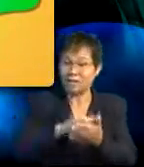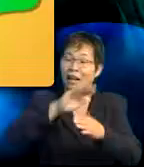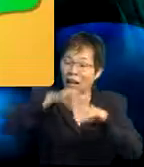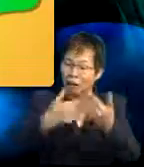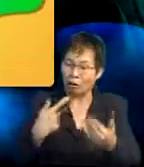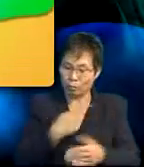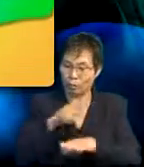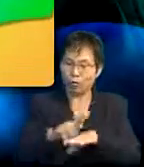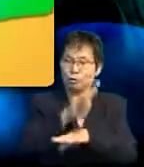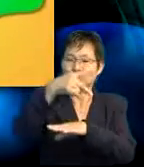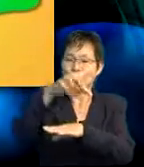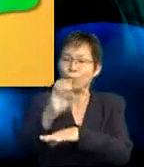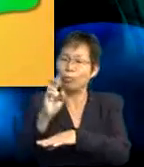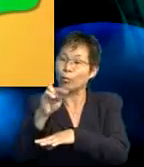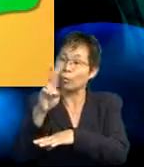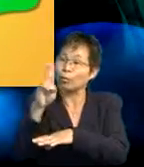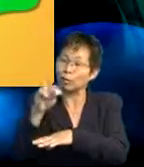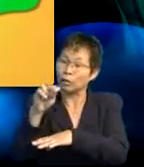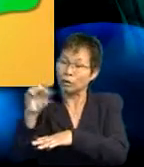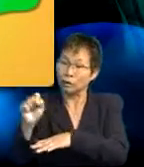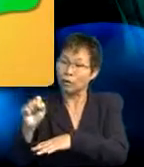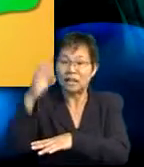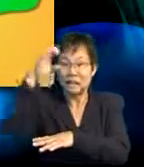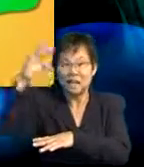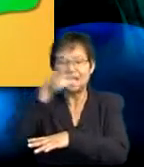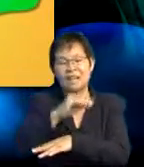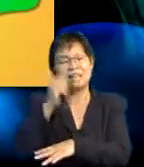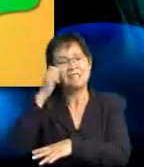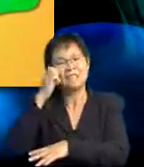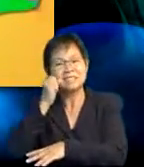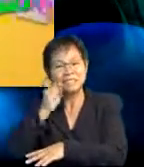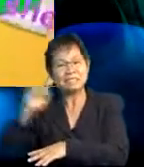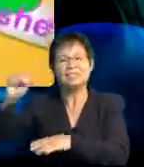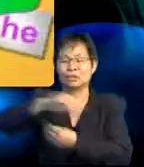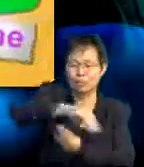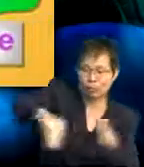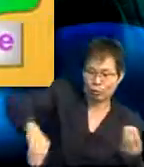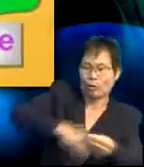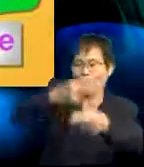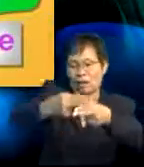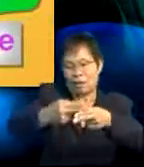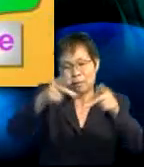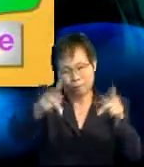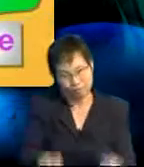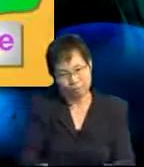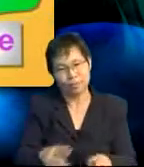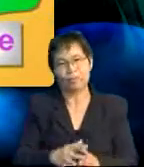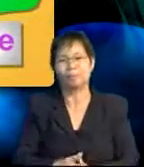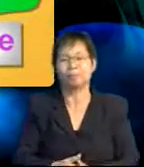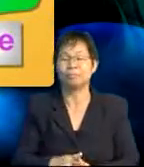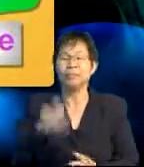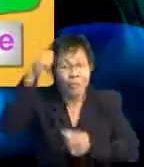we use the pronouns he and she to replace the names of